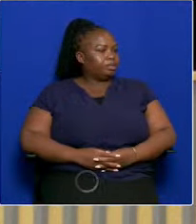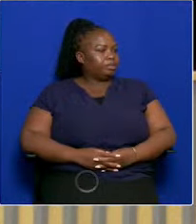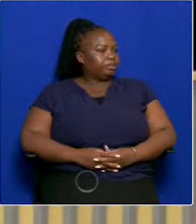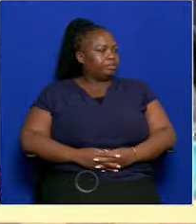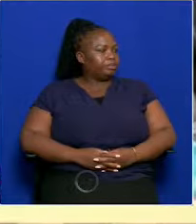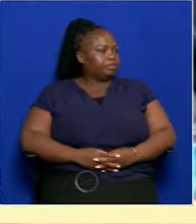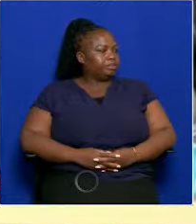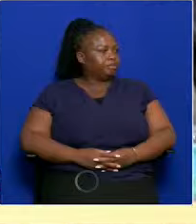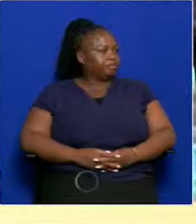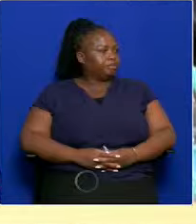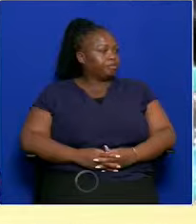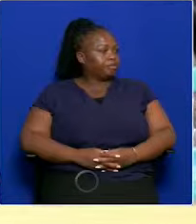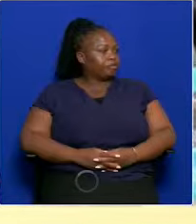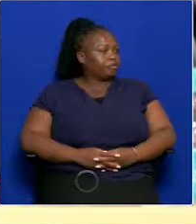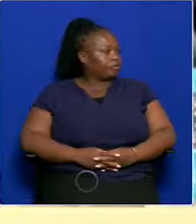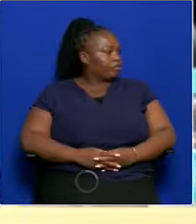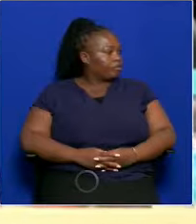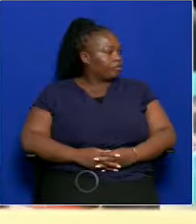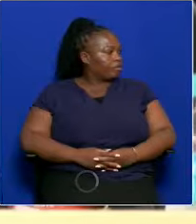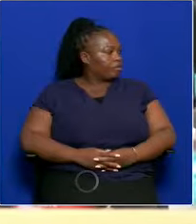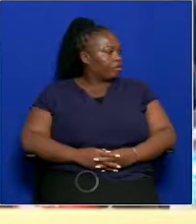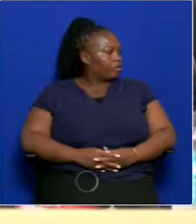General, if